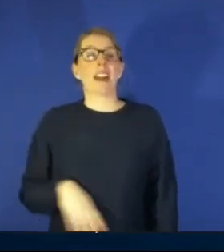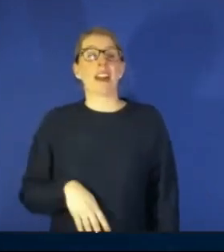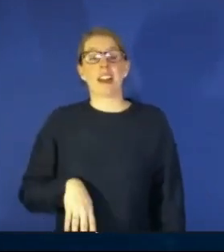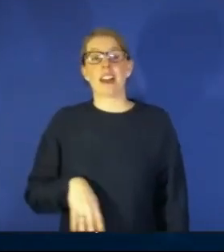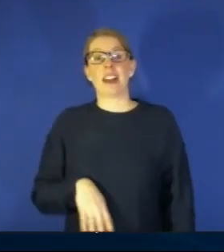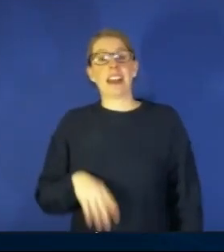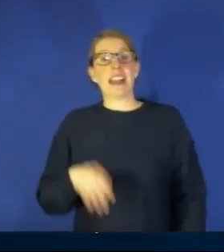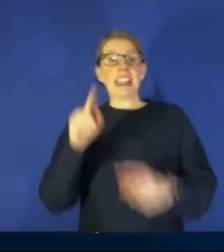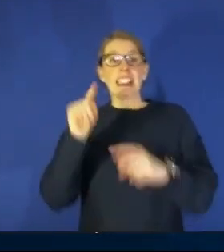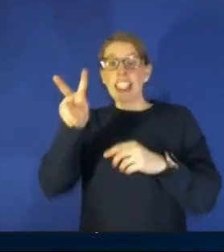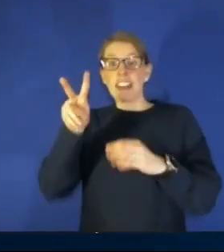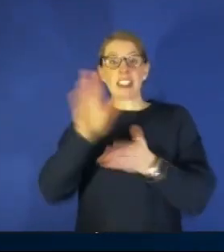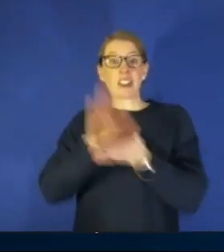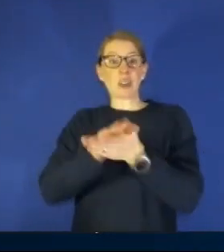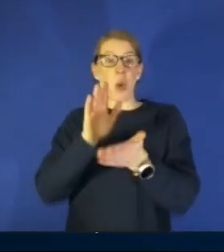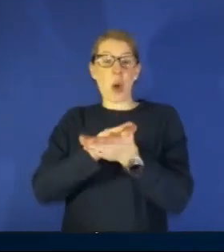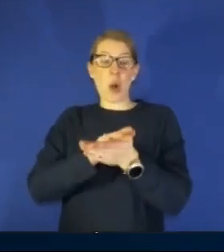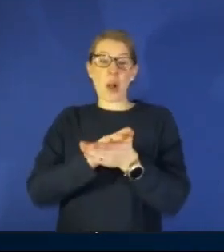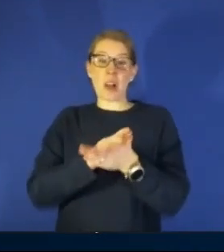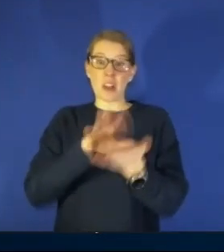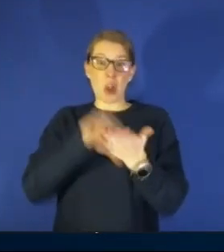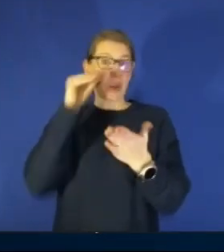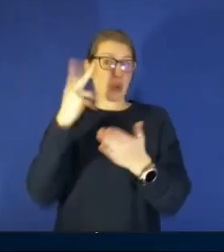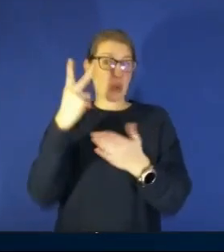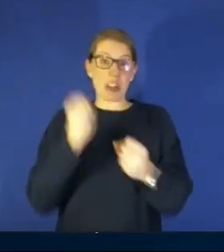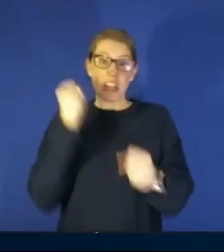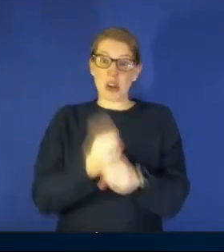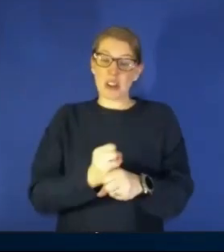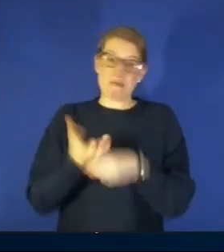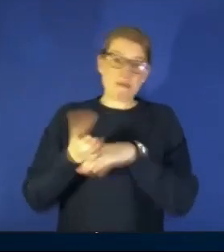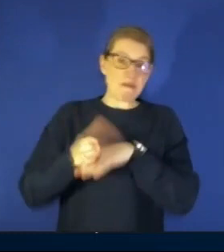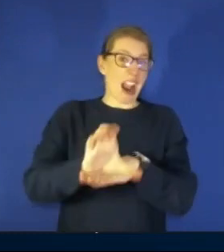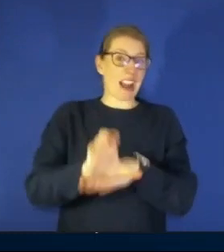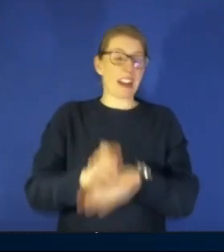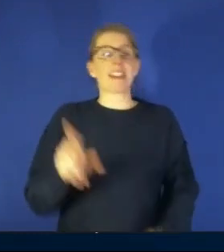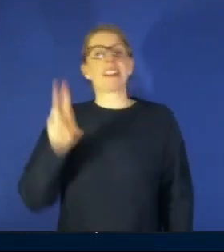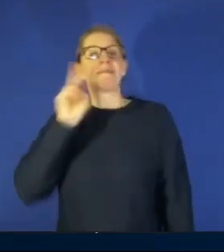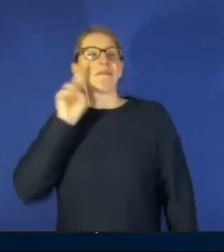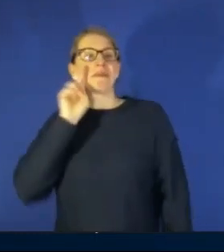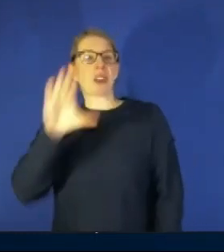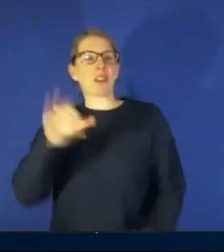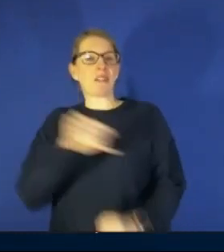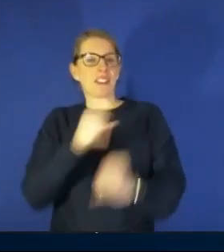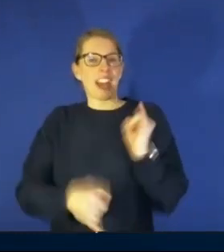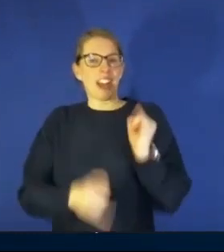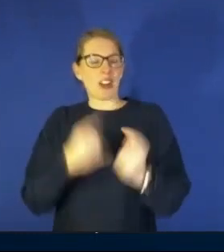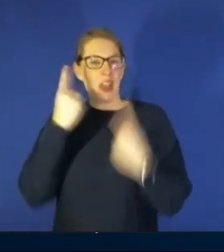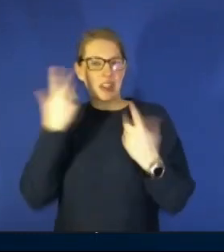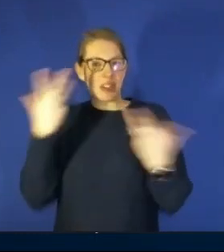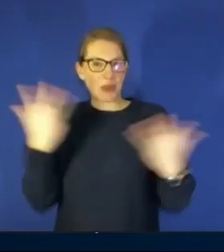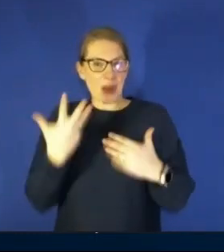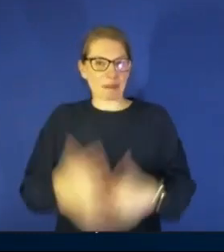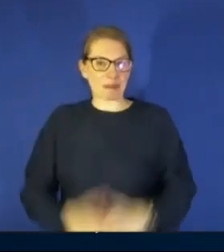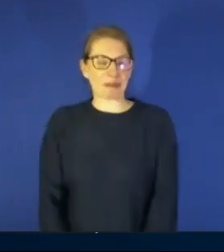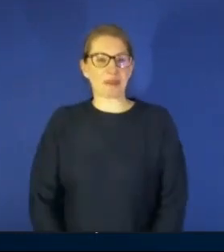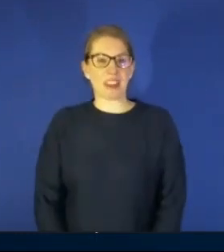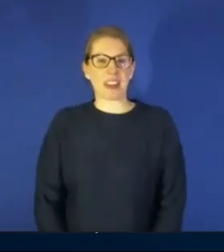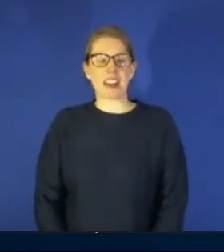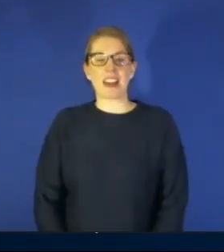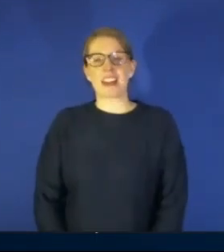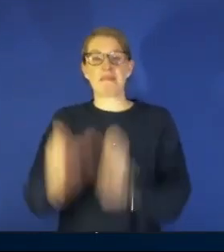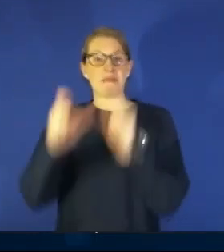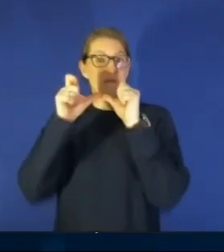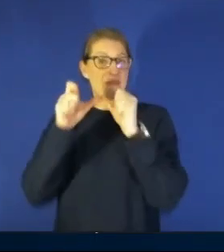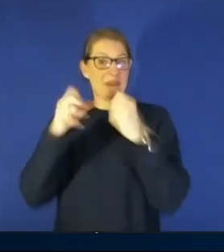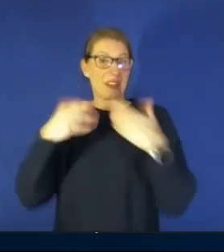2 years. That's what we've got. That's right. It's all about You've experience. got it. All right, Dr. Hawkinson, what's your final thoughts? What advice would you have for someone to try to stay young and